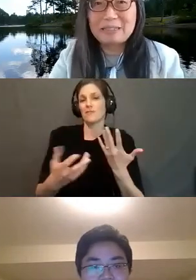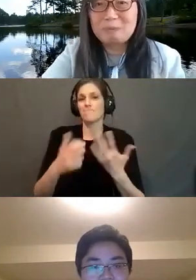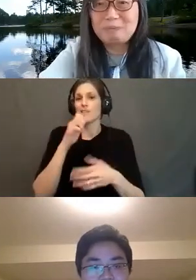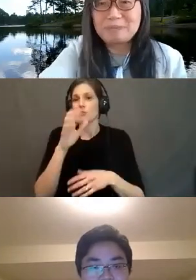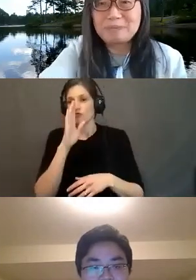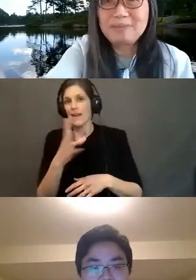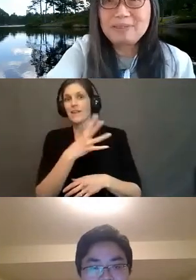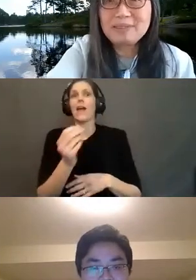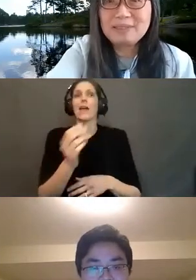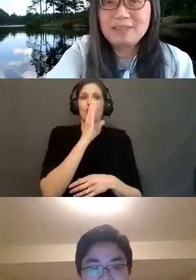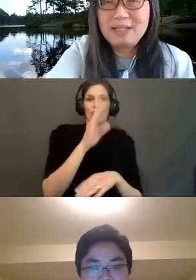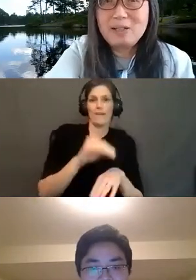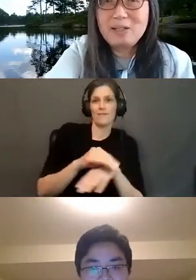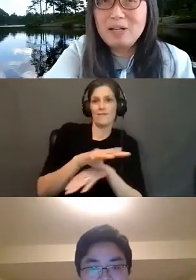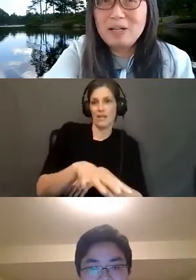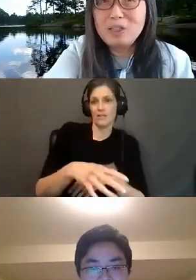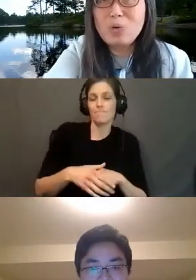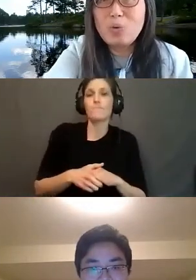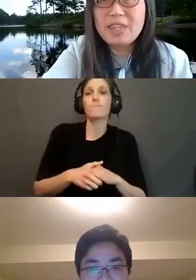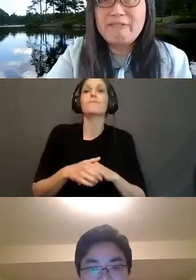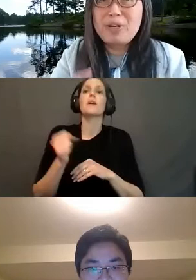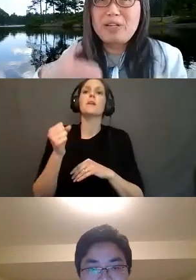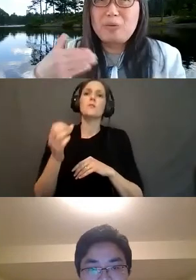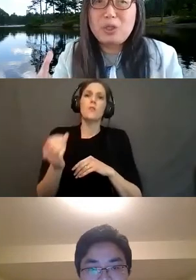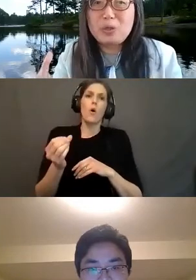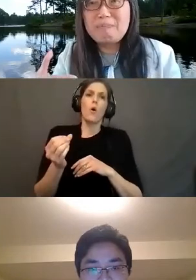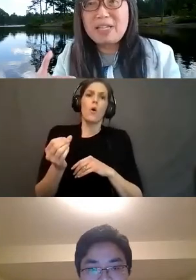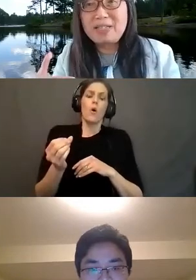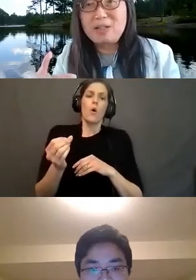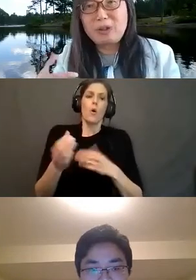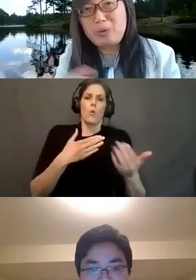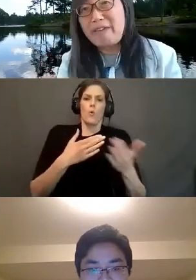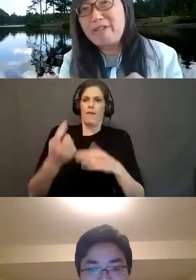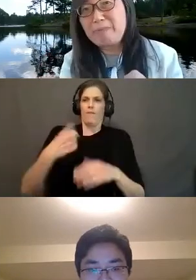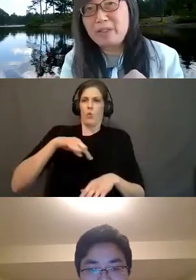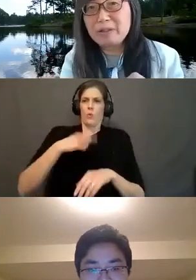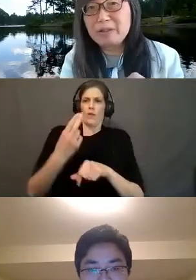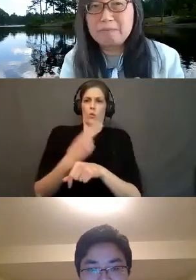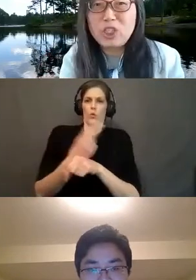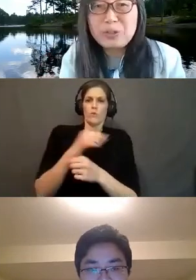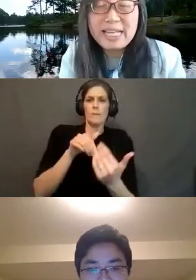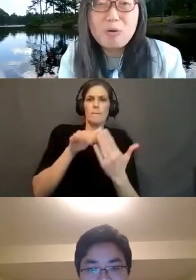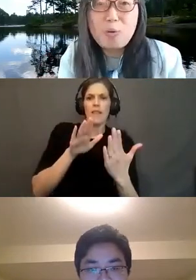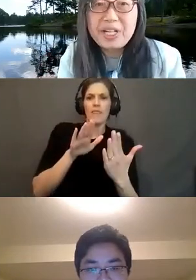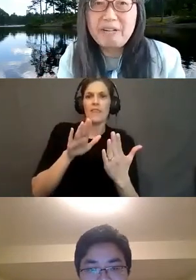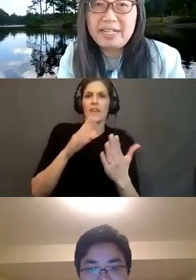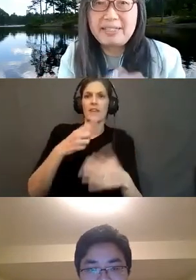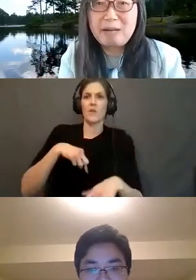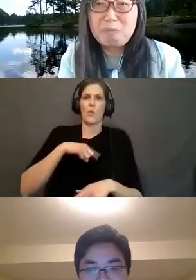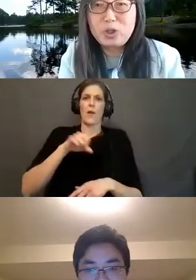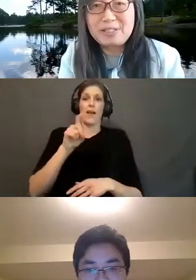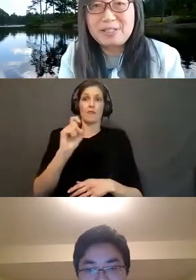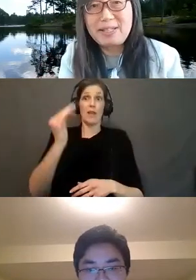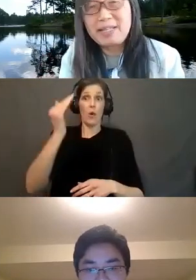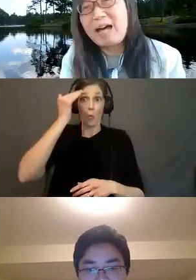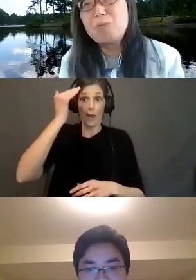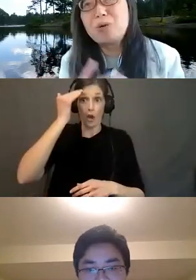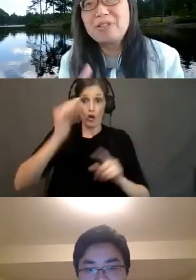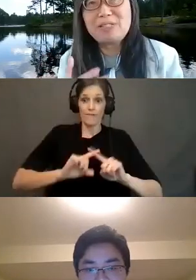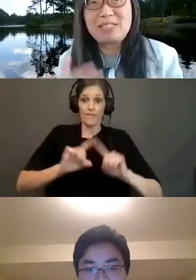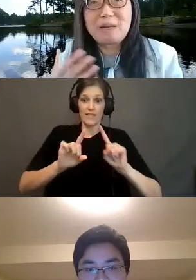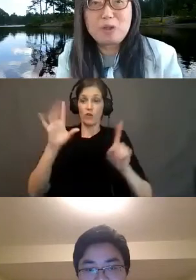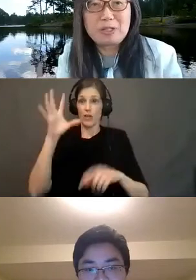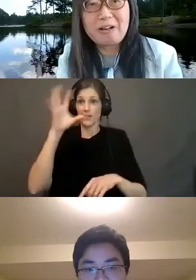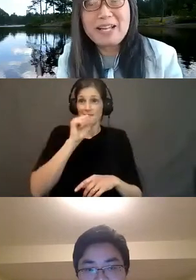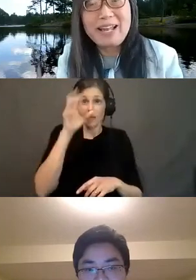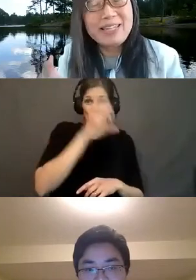effect. So, whenever we use a method, we have to be acutely aware of the assumptions and how important